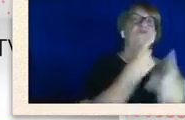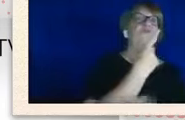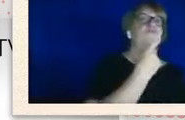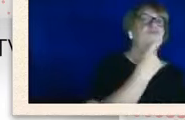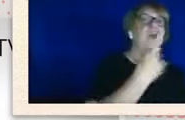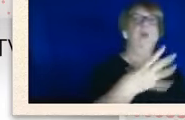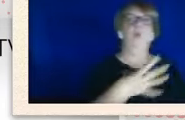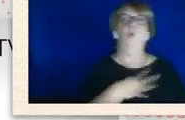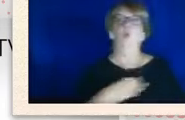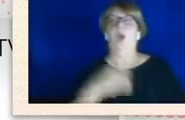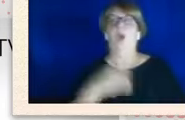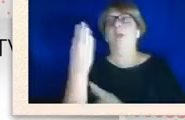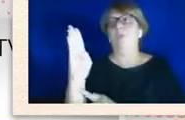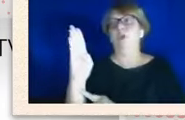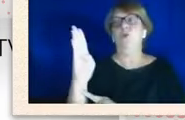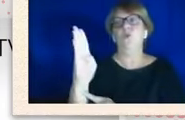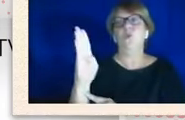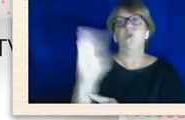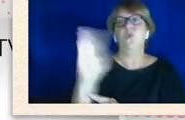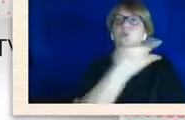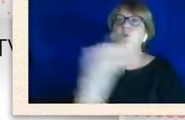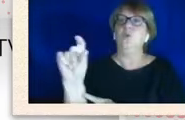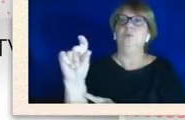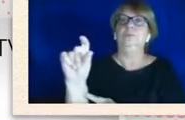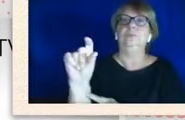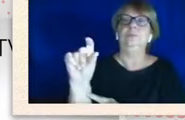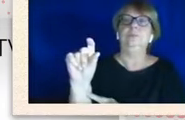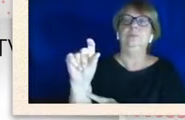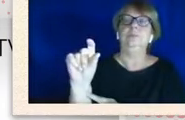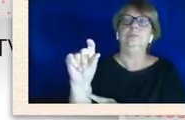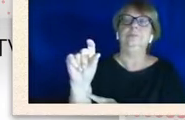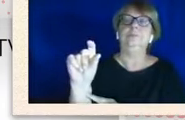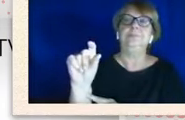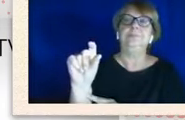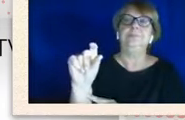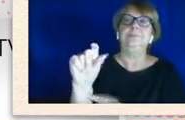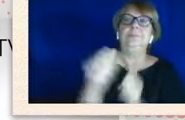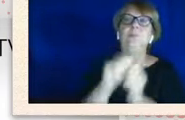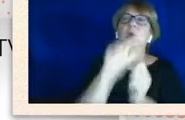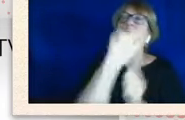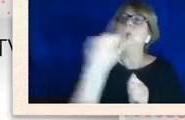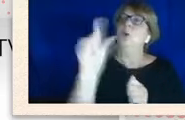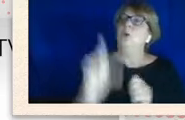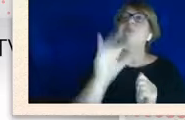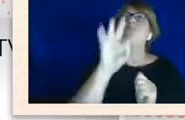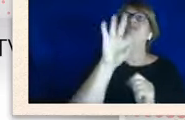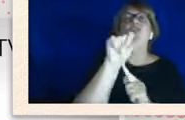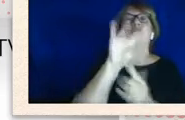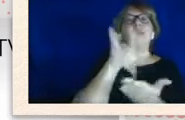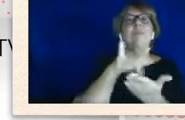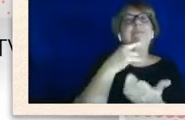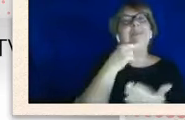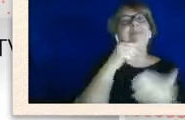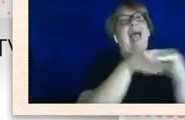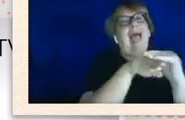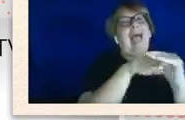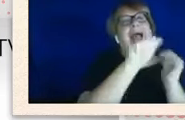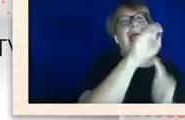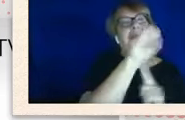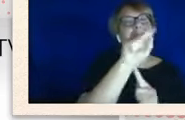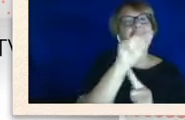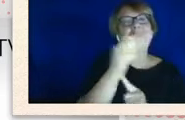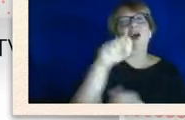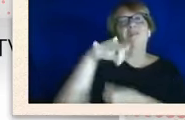blue with the silhouette of the state of Florida in the middle says Access the Vote. On the side